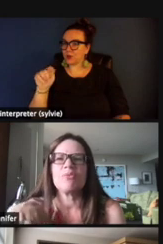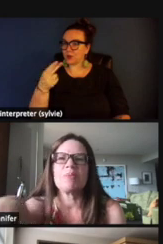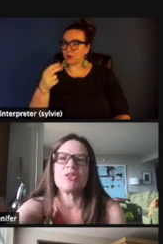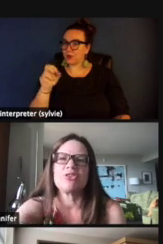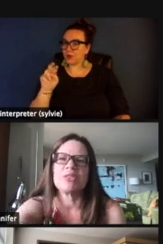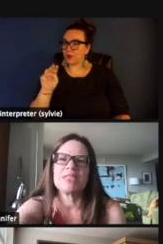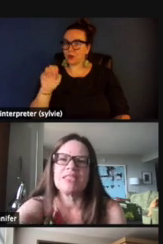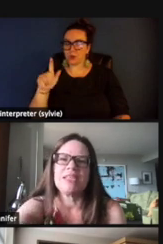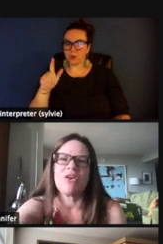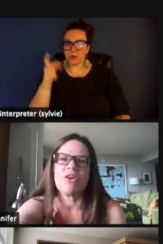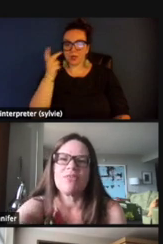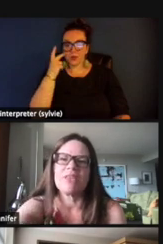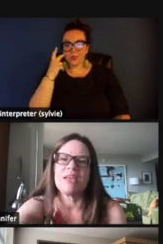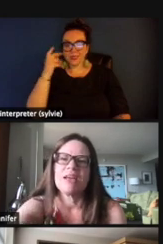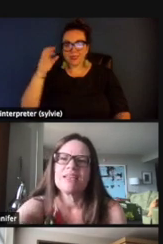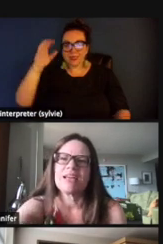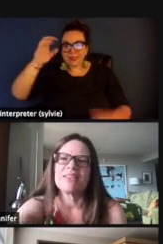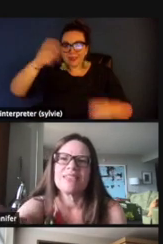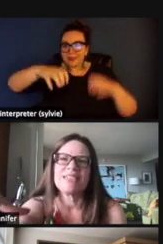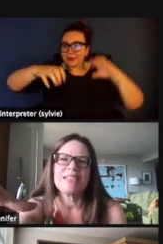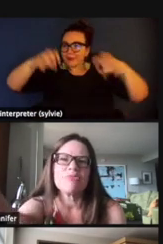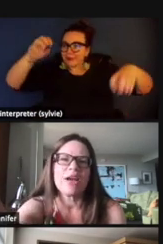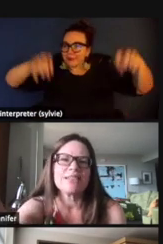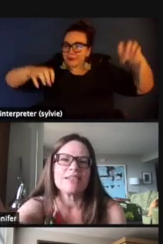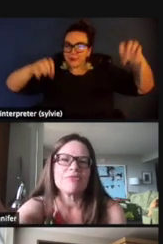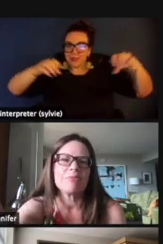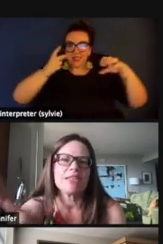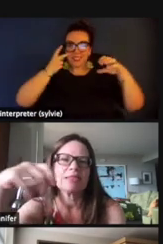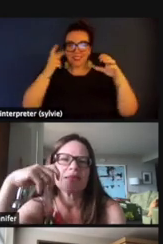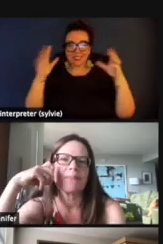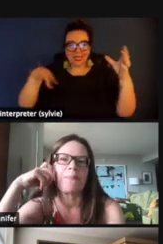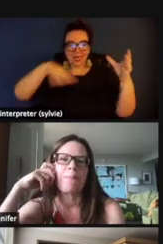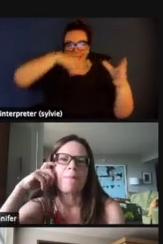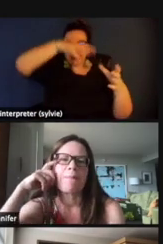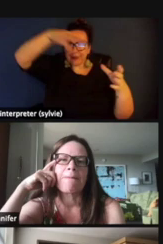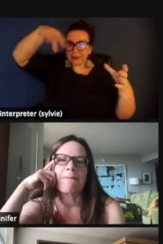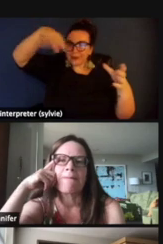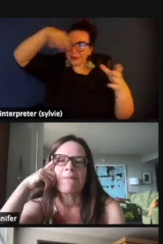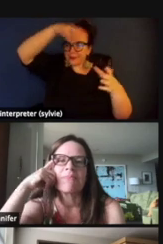up on the right, but you can see all the kind of steam rising from this.